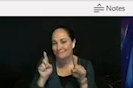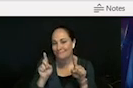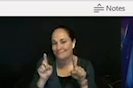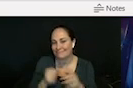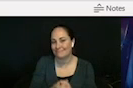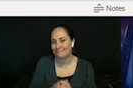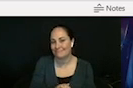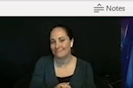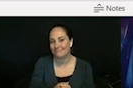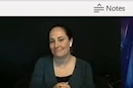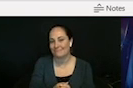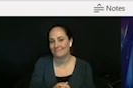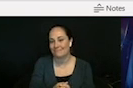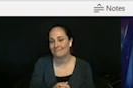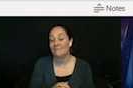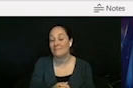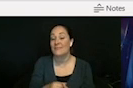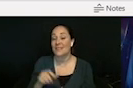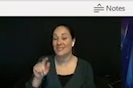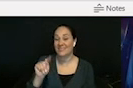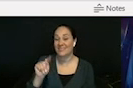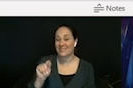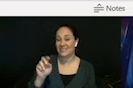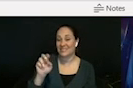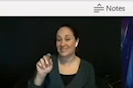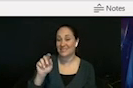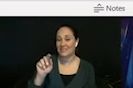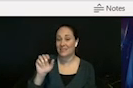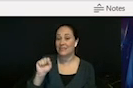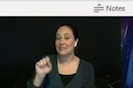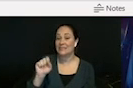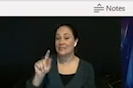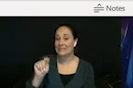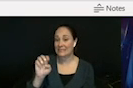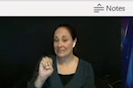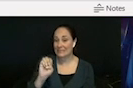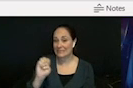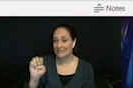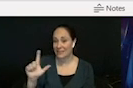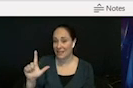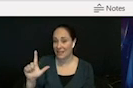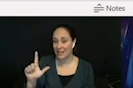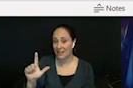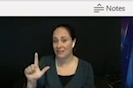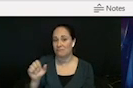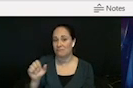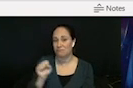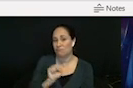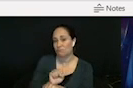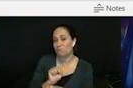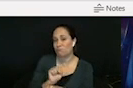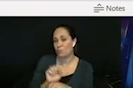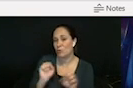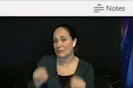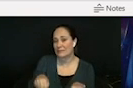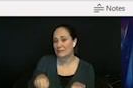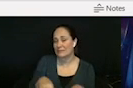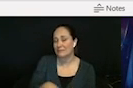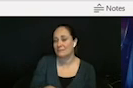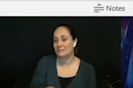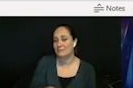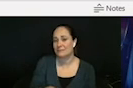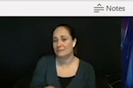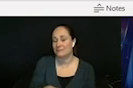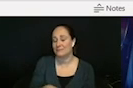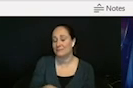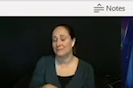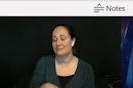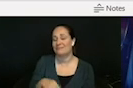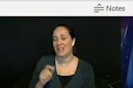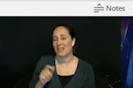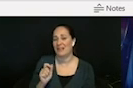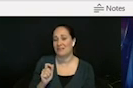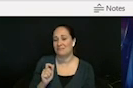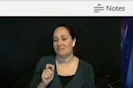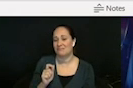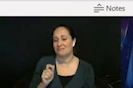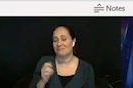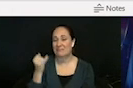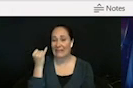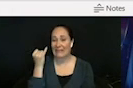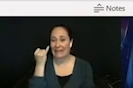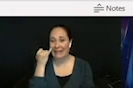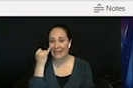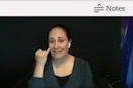work. Any kind of steel wire. And so that was going to be my next bet. If I didn't find